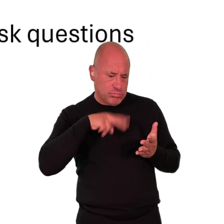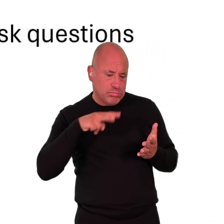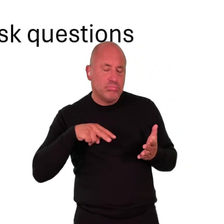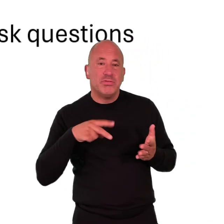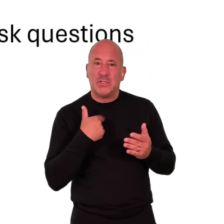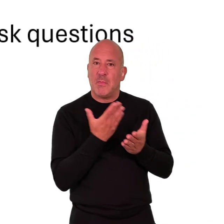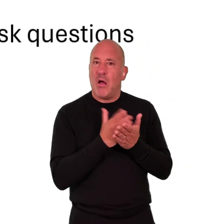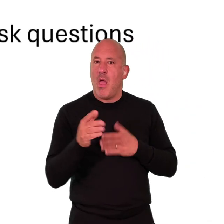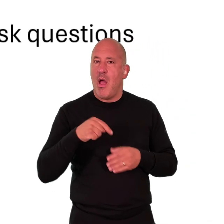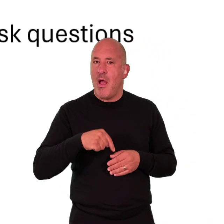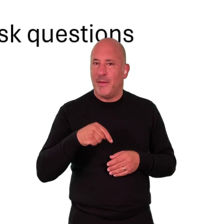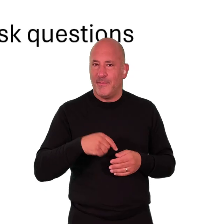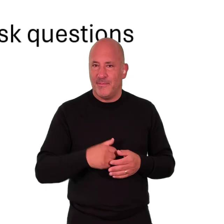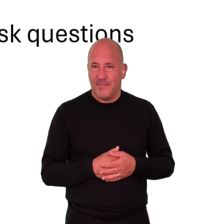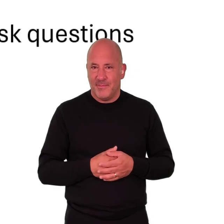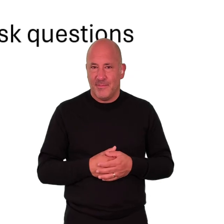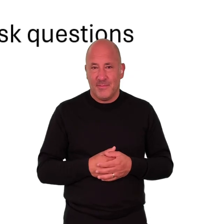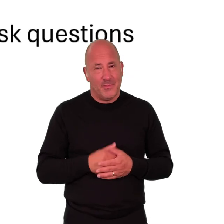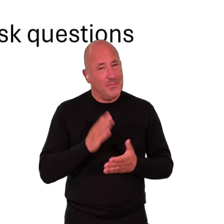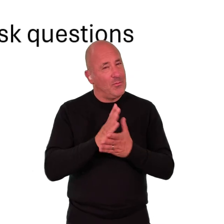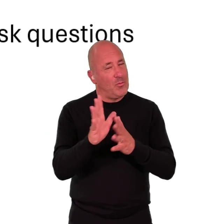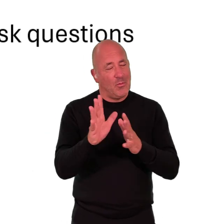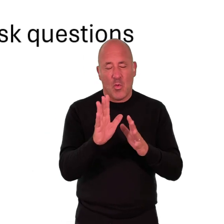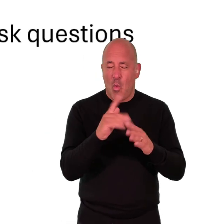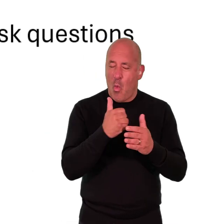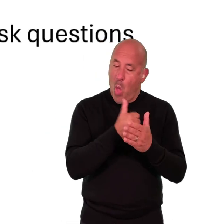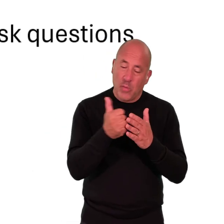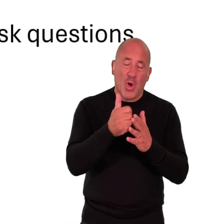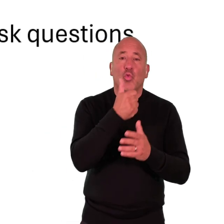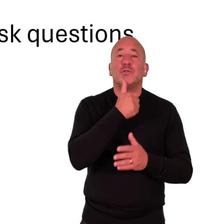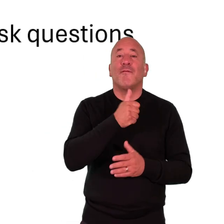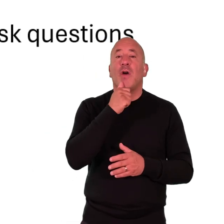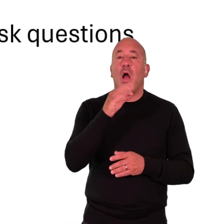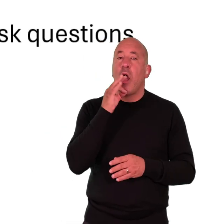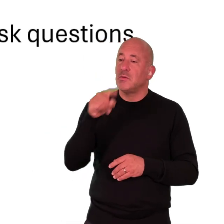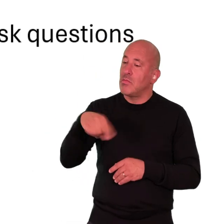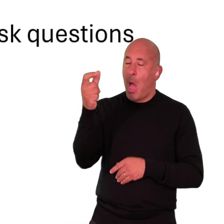on making your application as strong as possible.